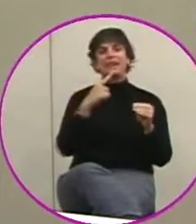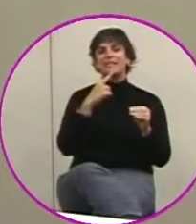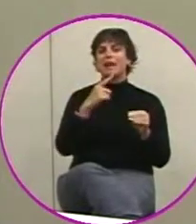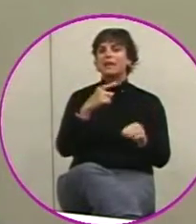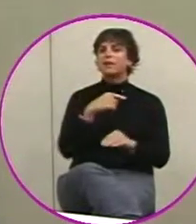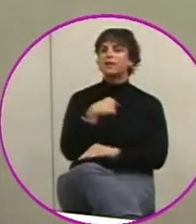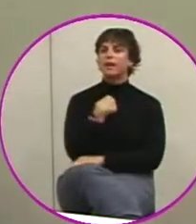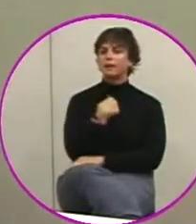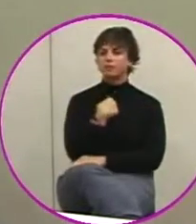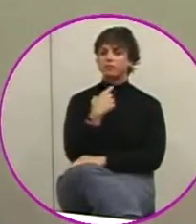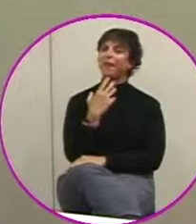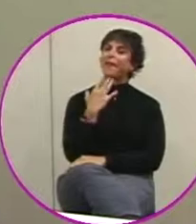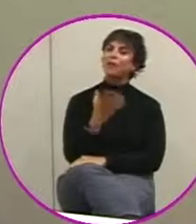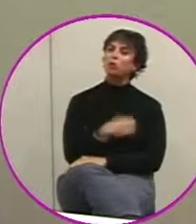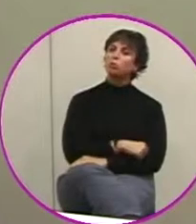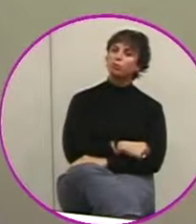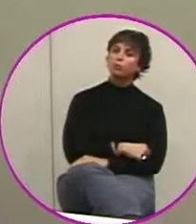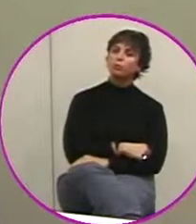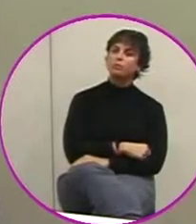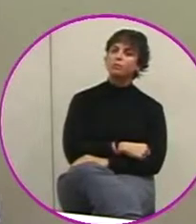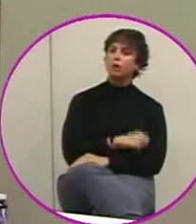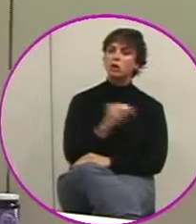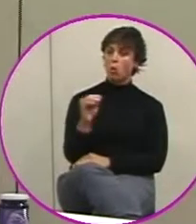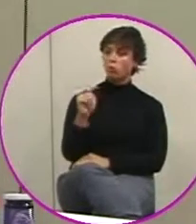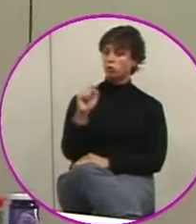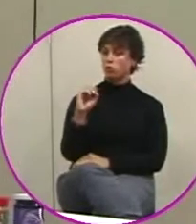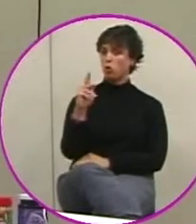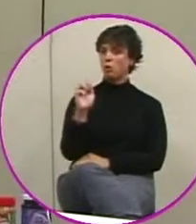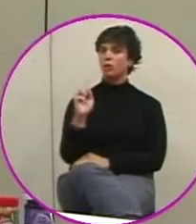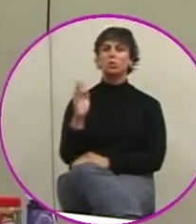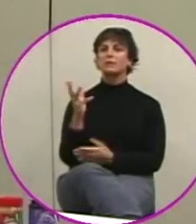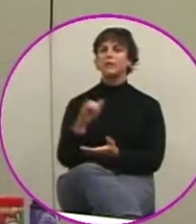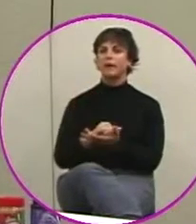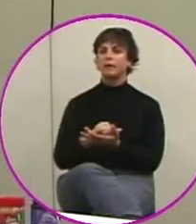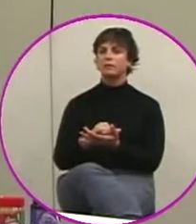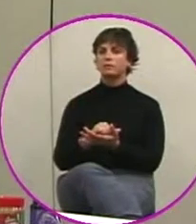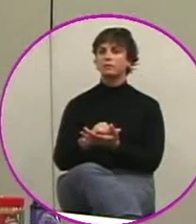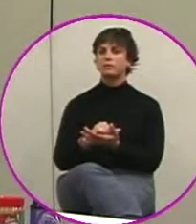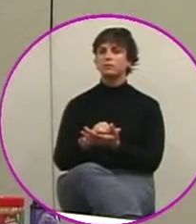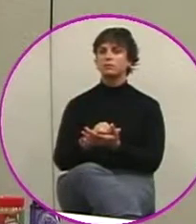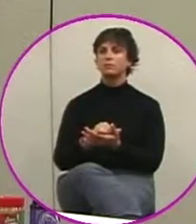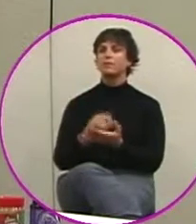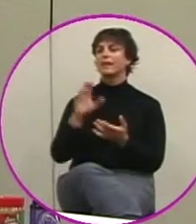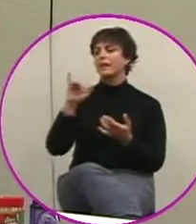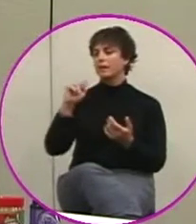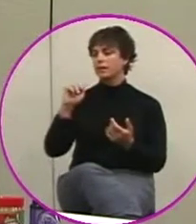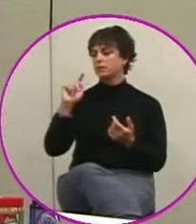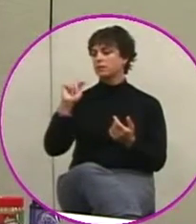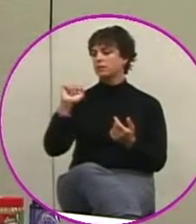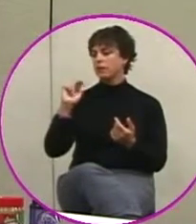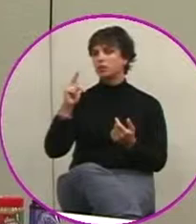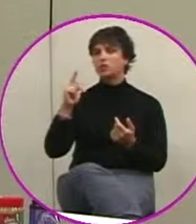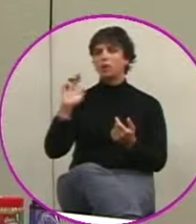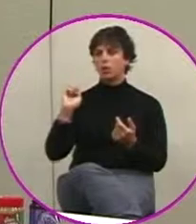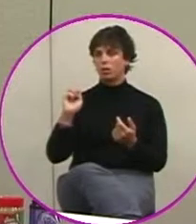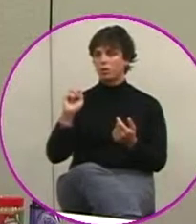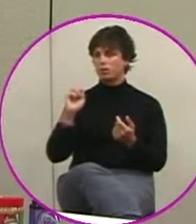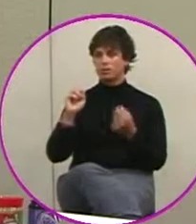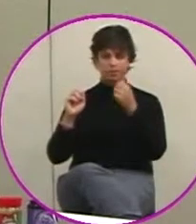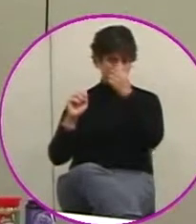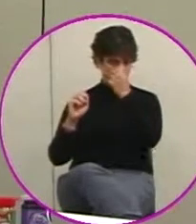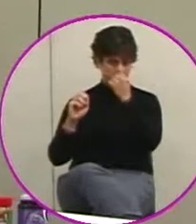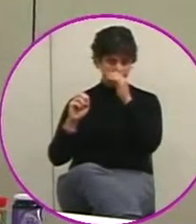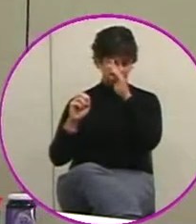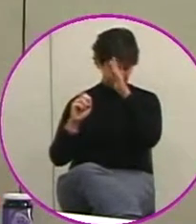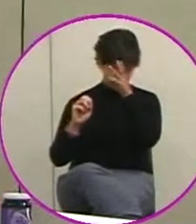thank you and no token, what is that? Intangible. Now,